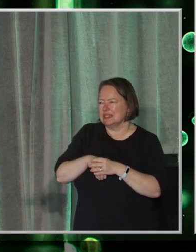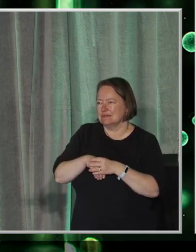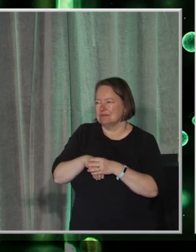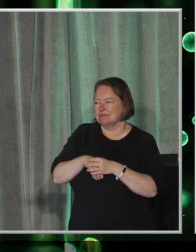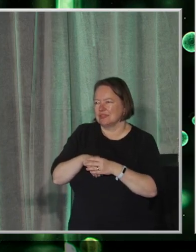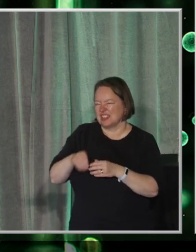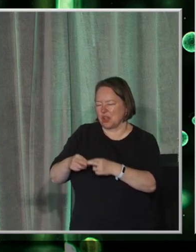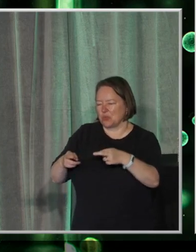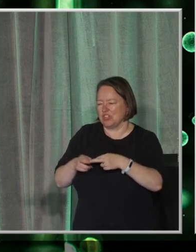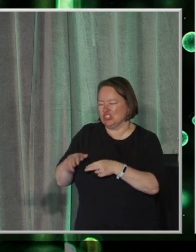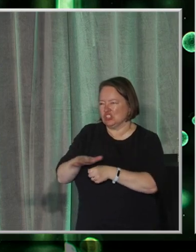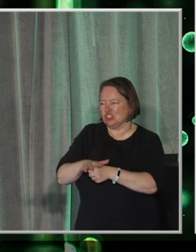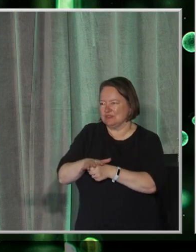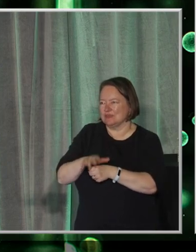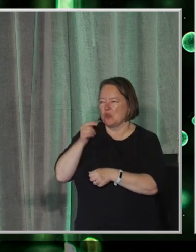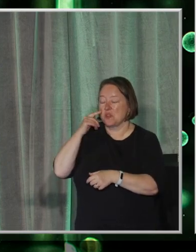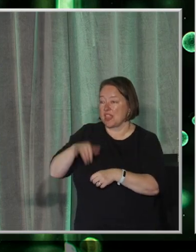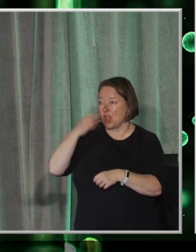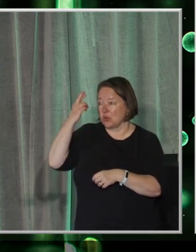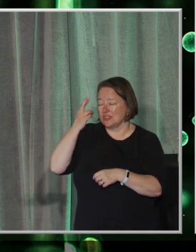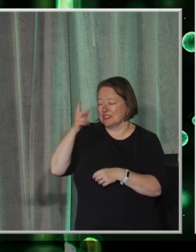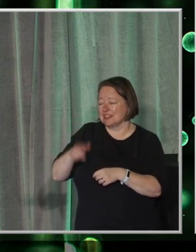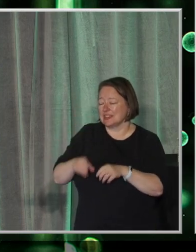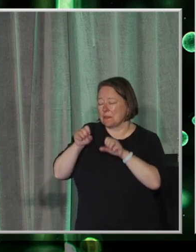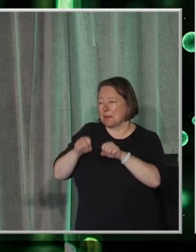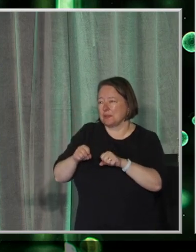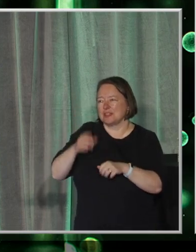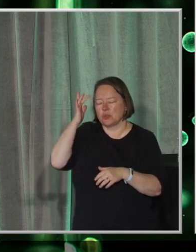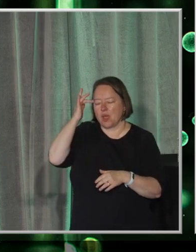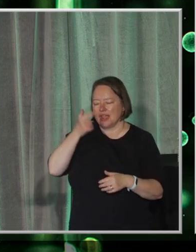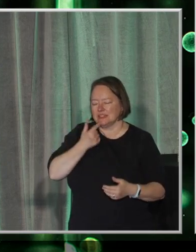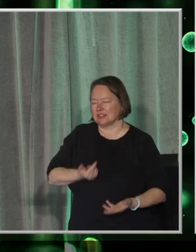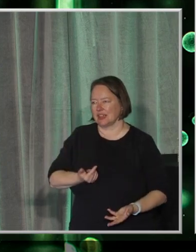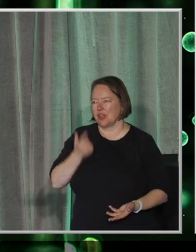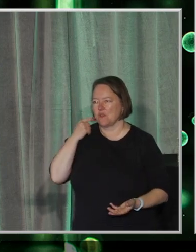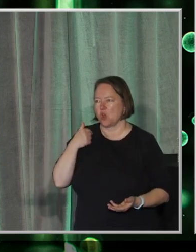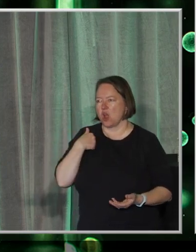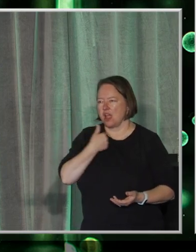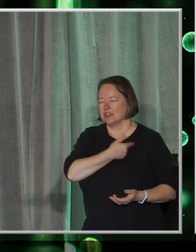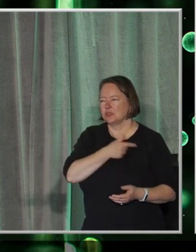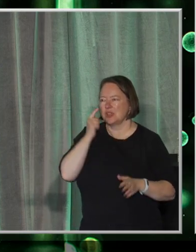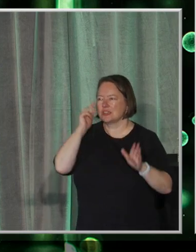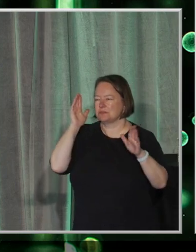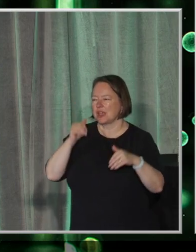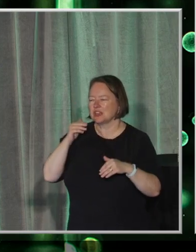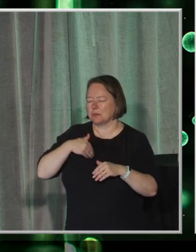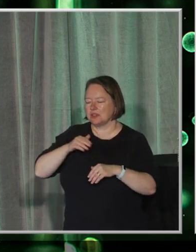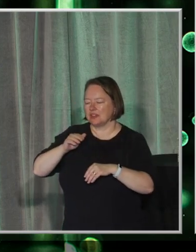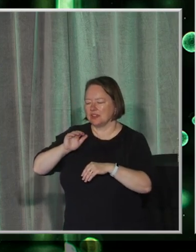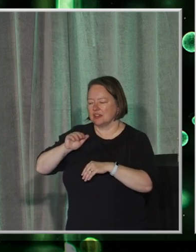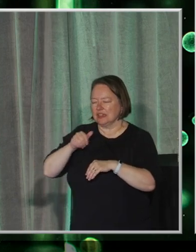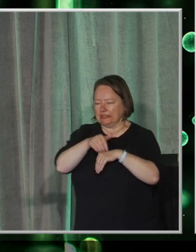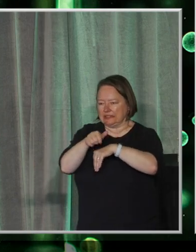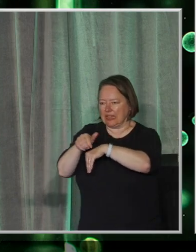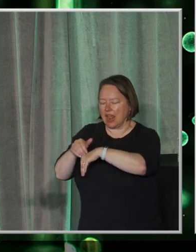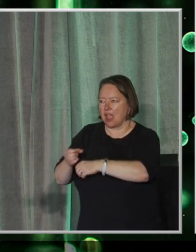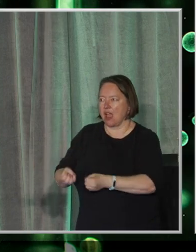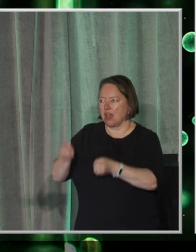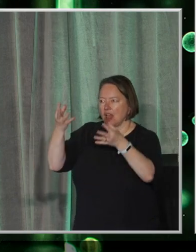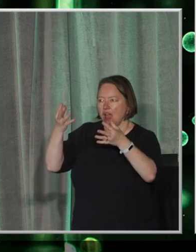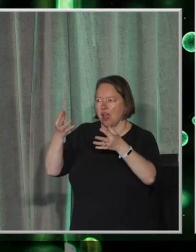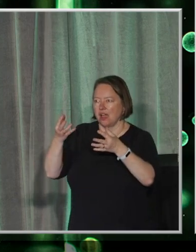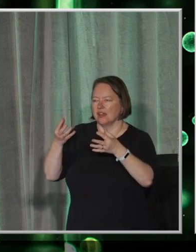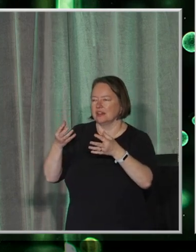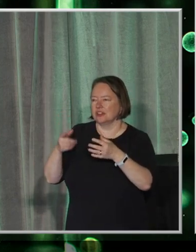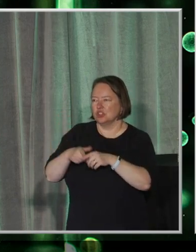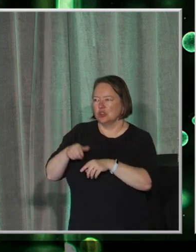within the region. And for that reason, it's even possible. That's why I said for us, we expect to be selling in high quantities fresh senene,